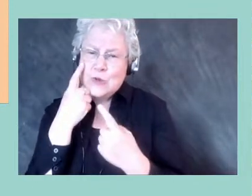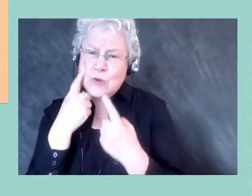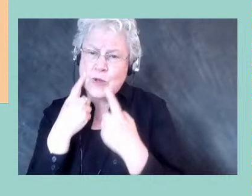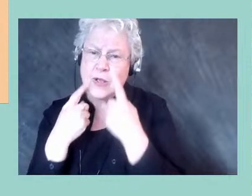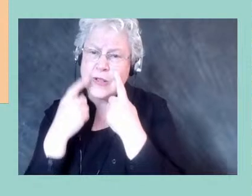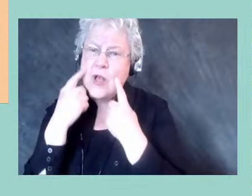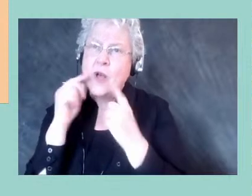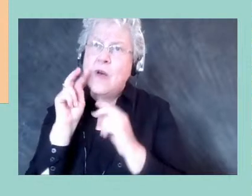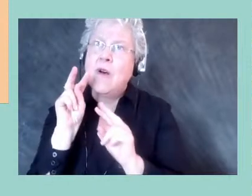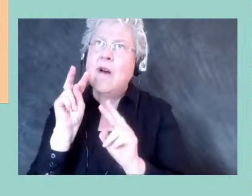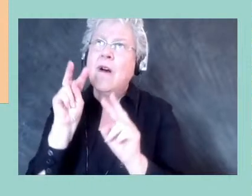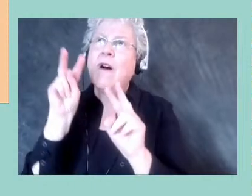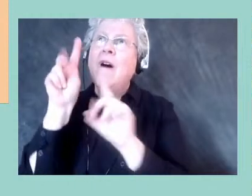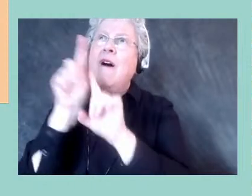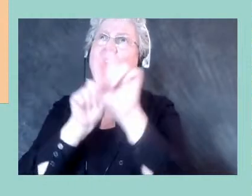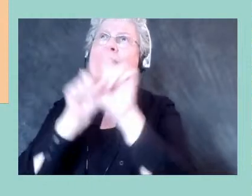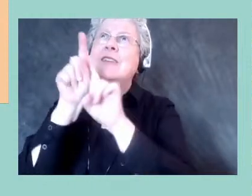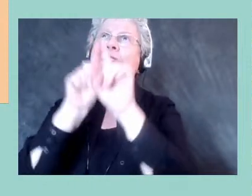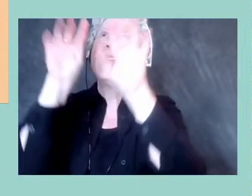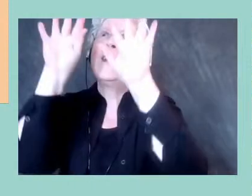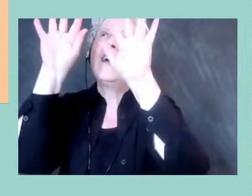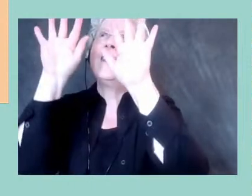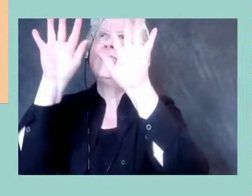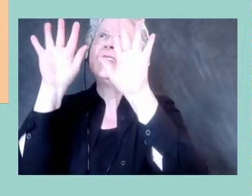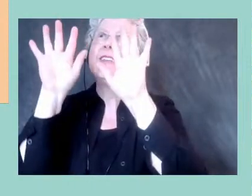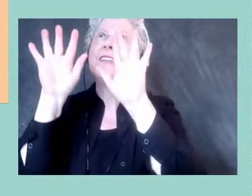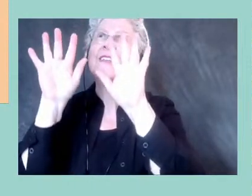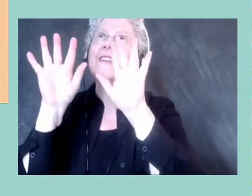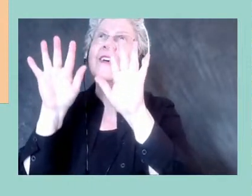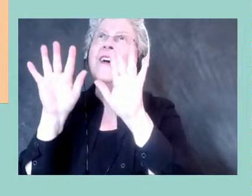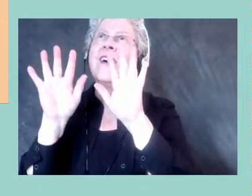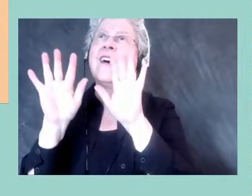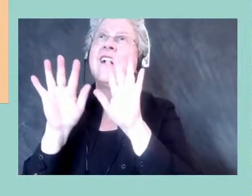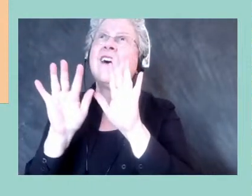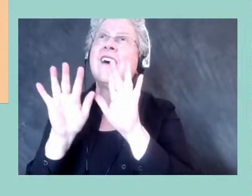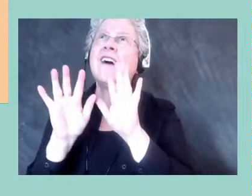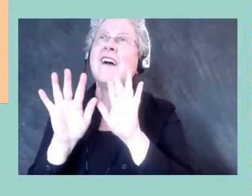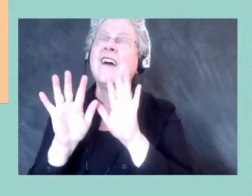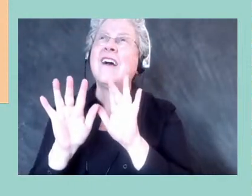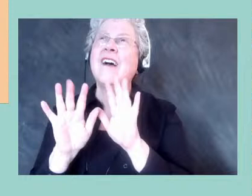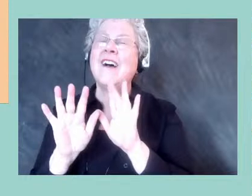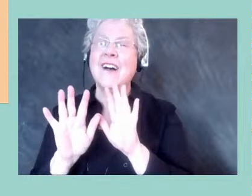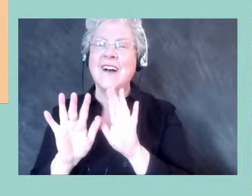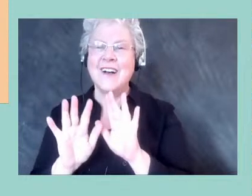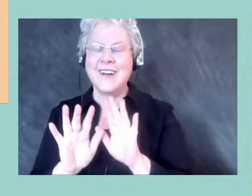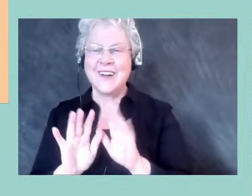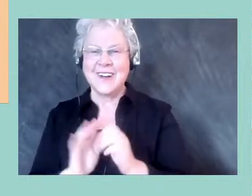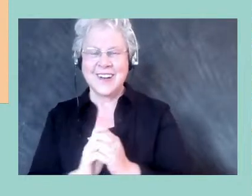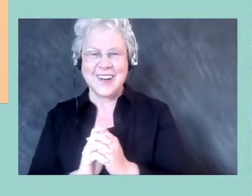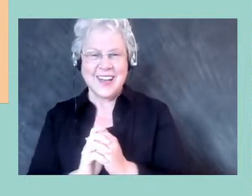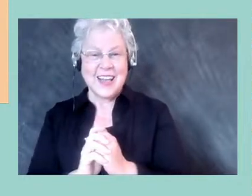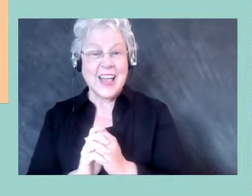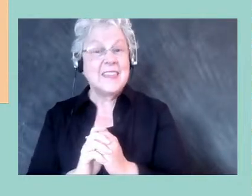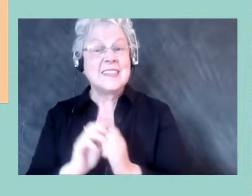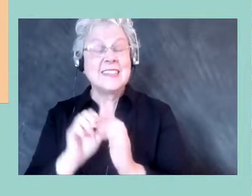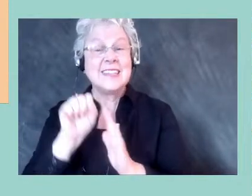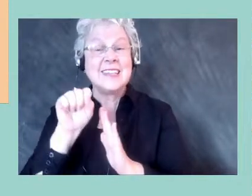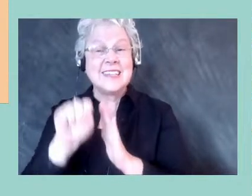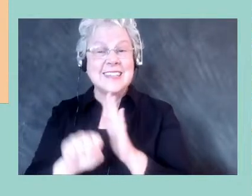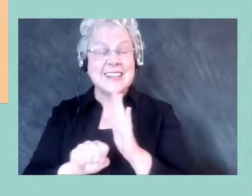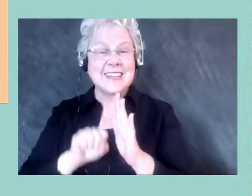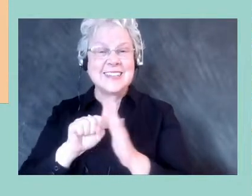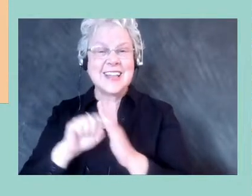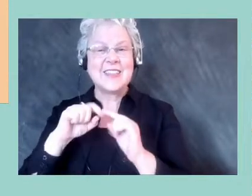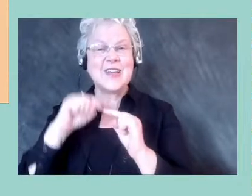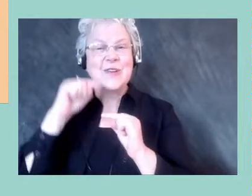and tearful at the falling of a star.